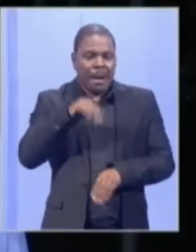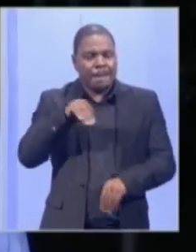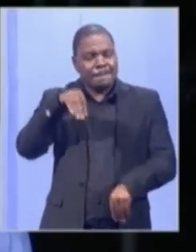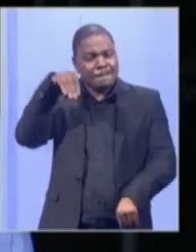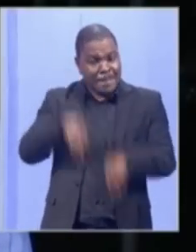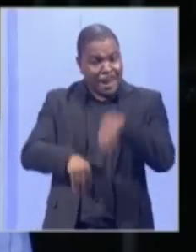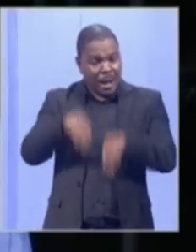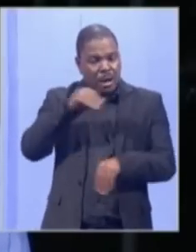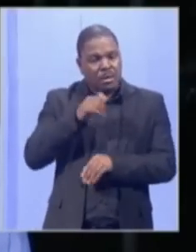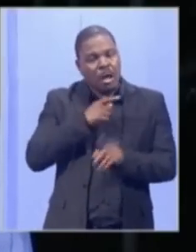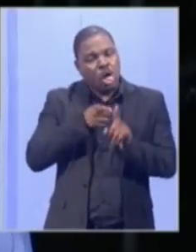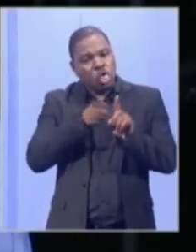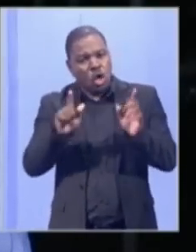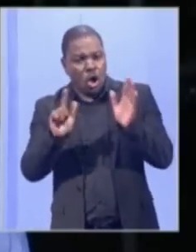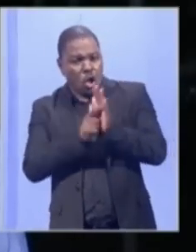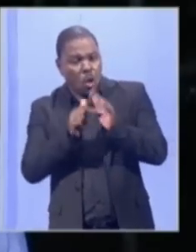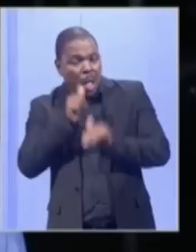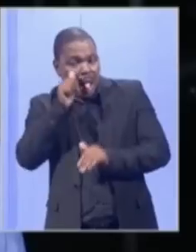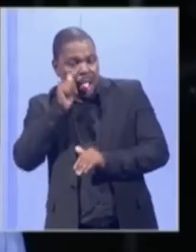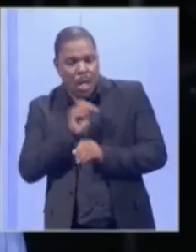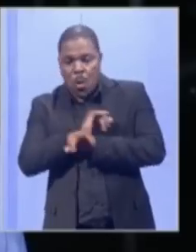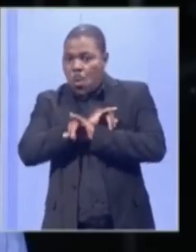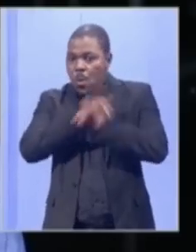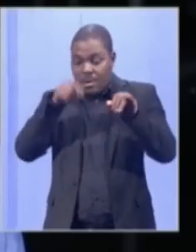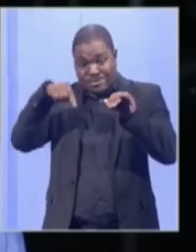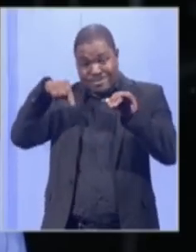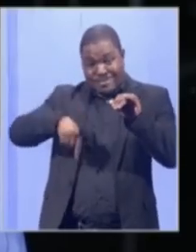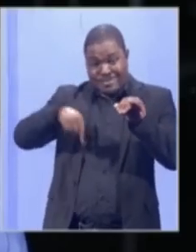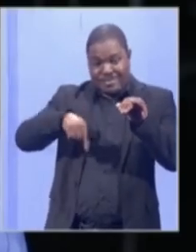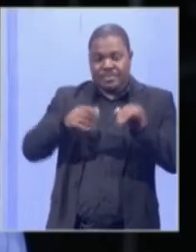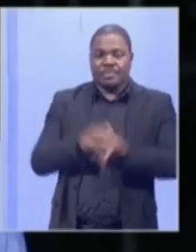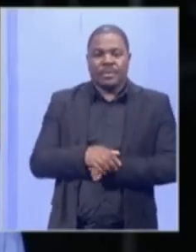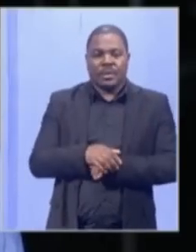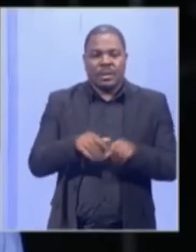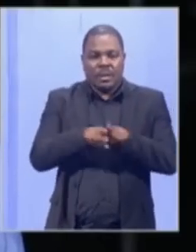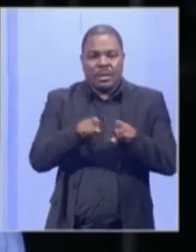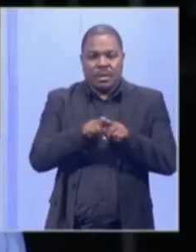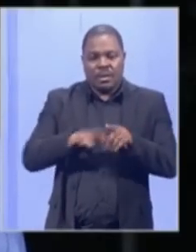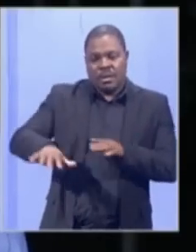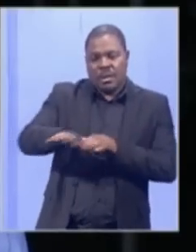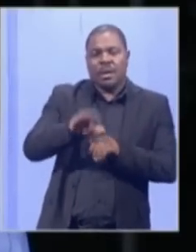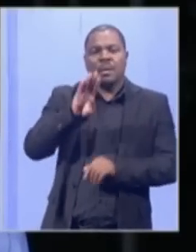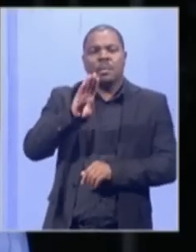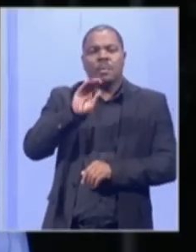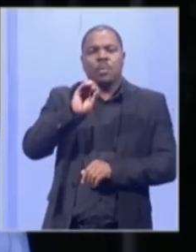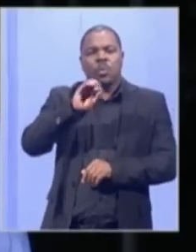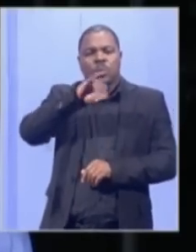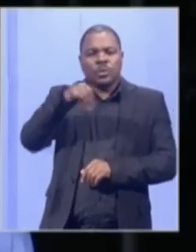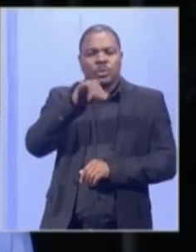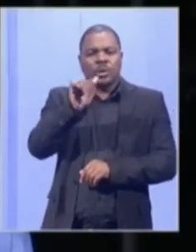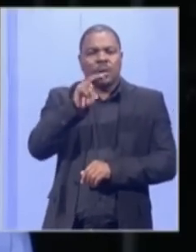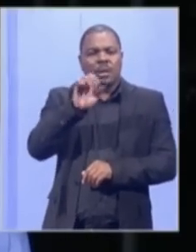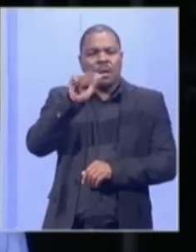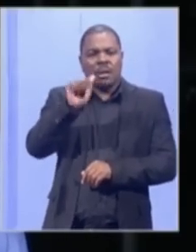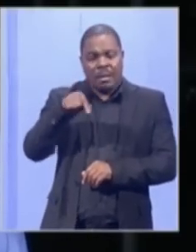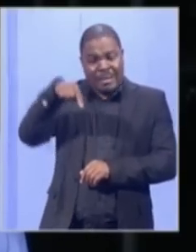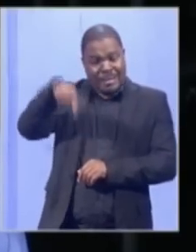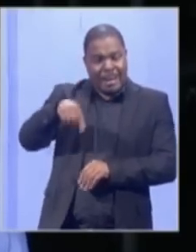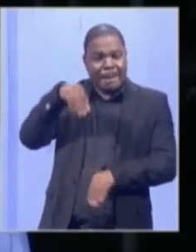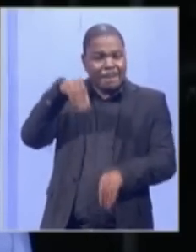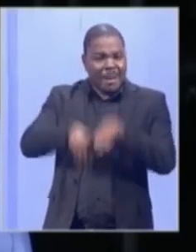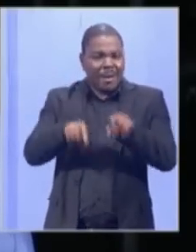se mo molaong e tlhagela kwa godimo thata mo provinceng yotlha Northwest fa o lebeletse gore fa moraga sone ke sedika sa bojanala se le goreng le sone se na le mepo tse le goreng ya